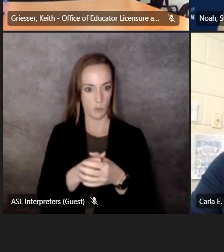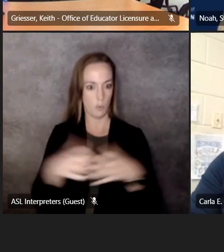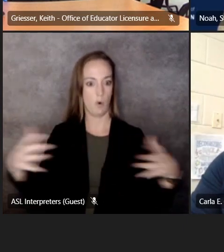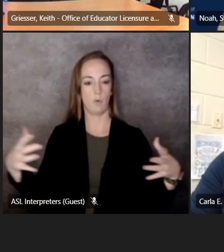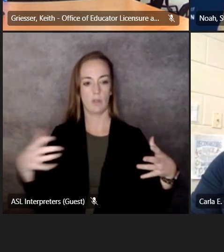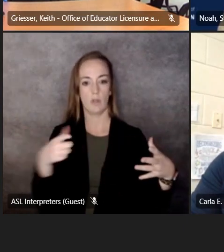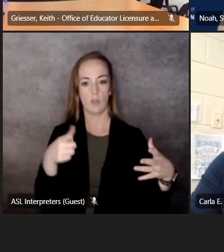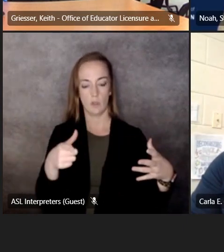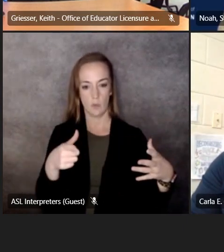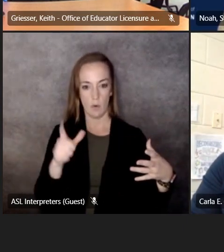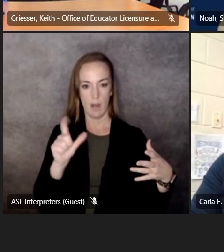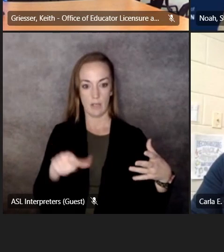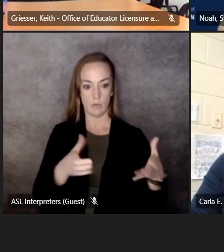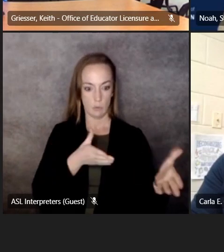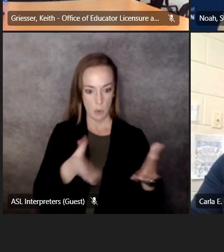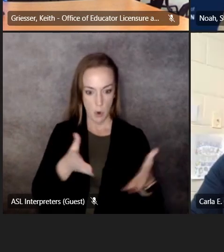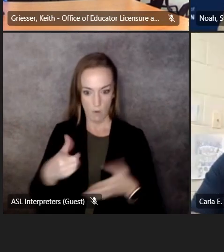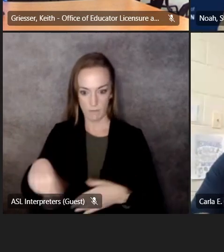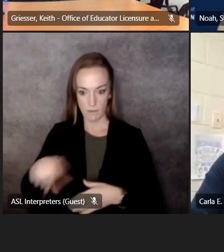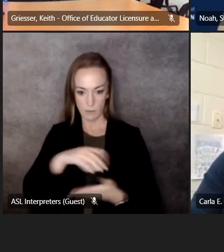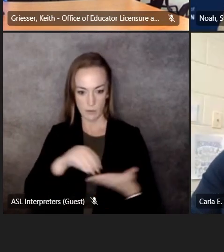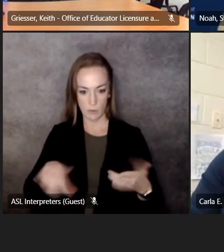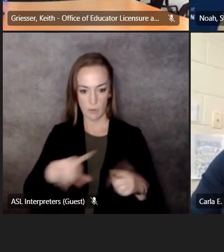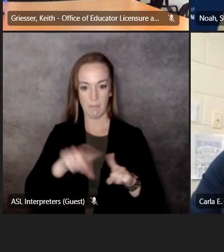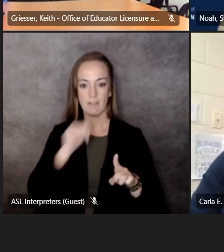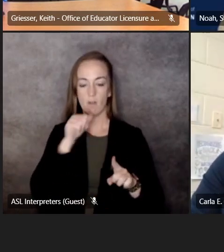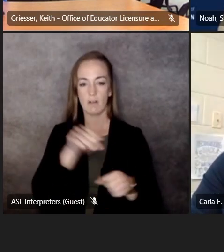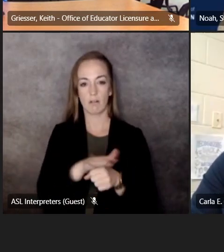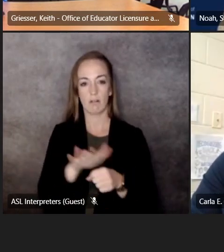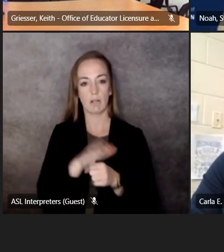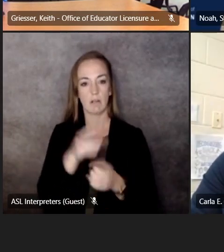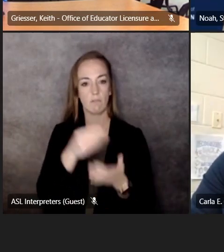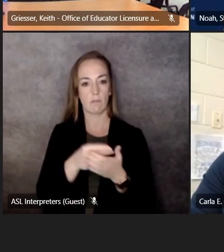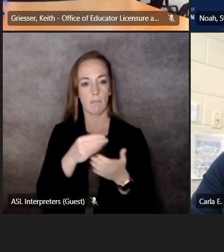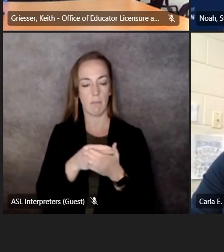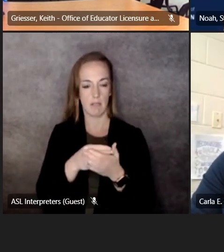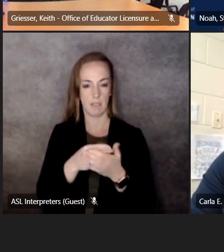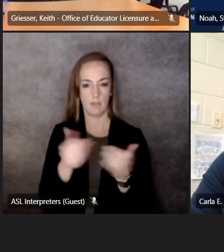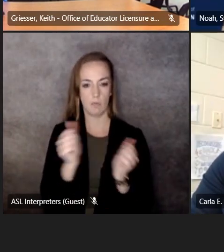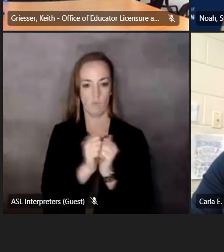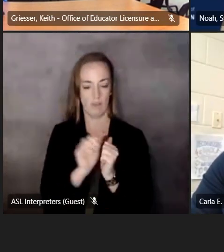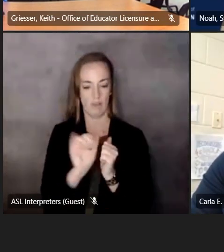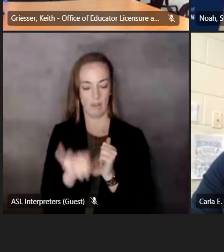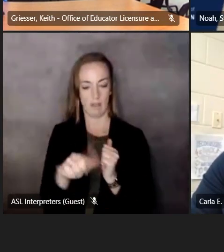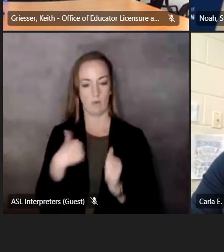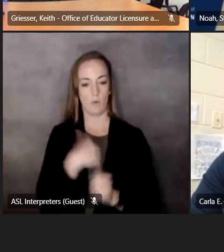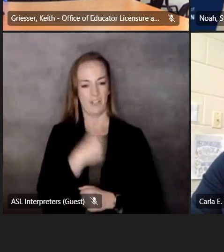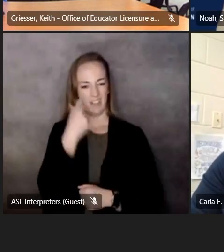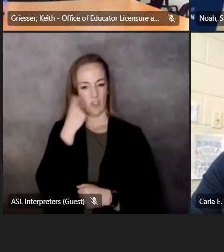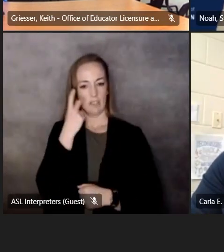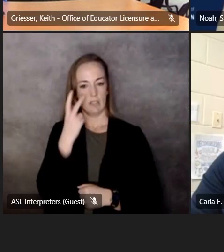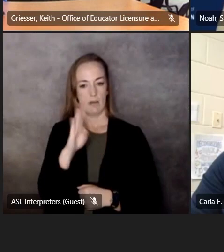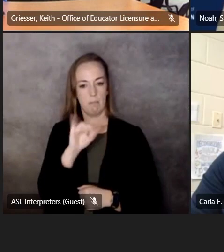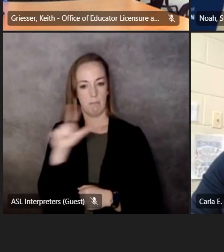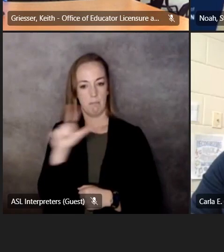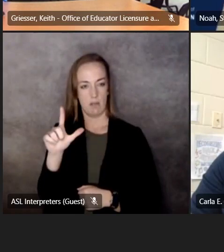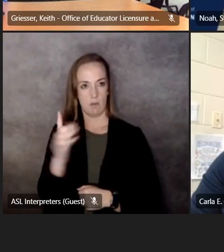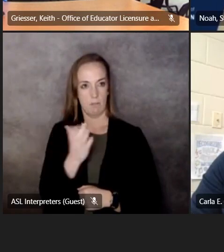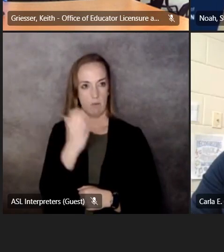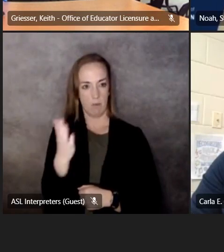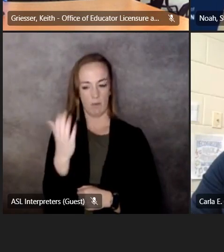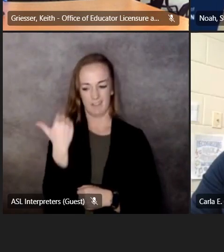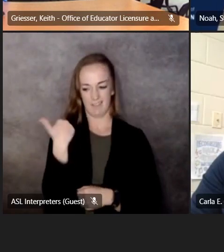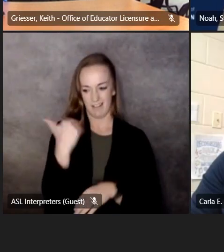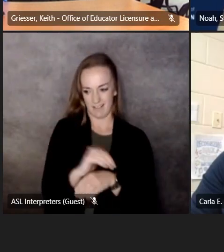serve those students without the accompanying funding associated with it. So we did see a bill drop either last night or this morning